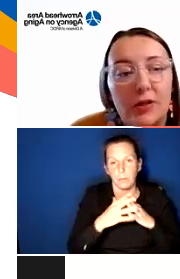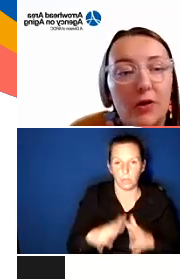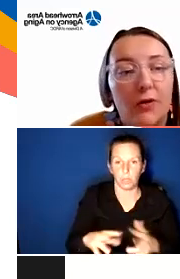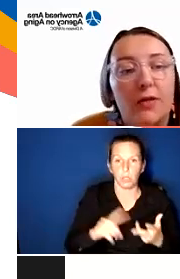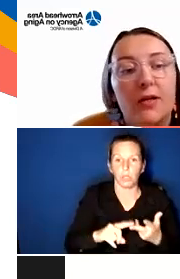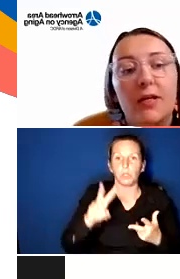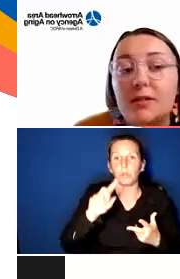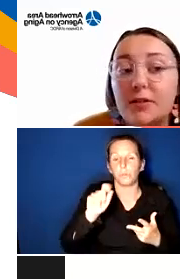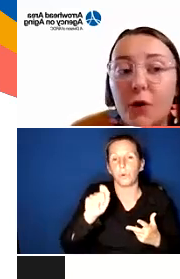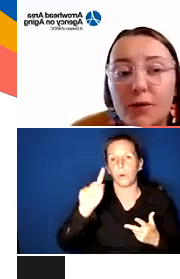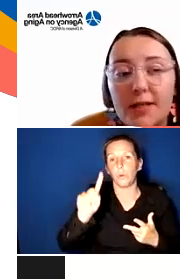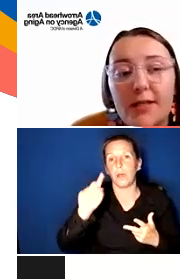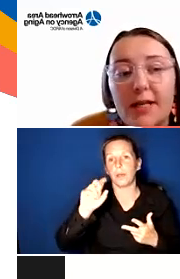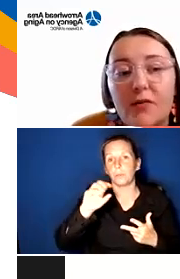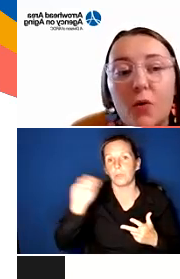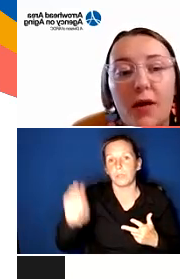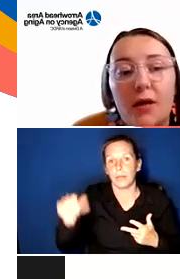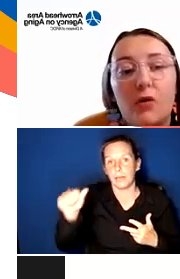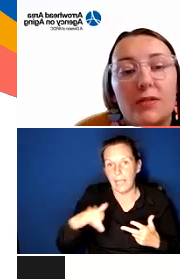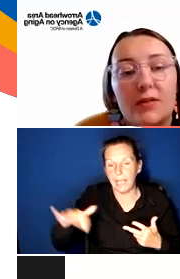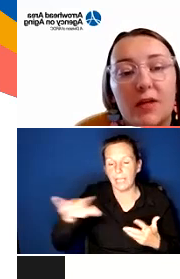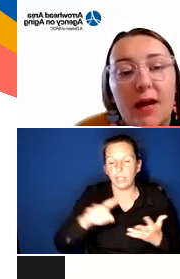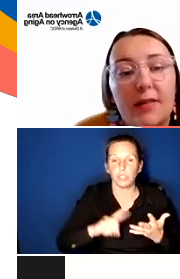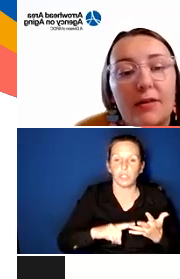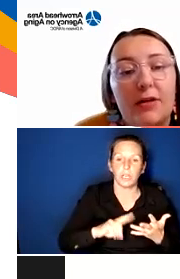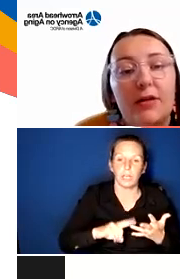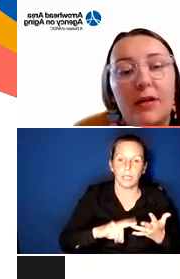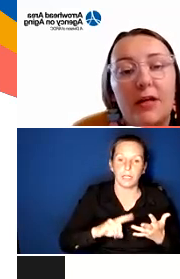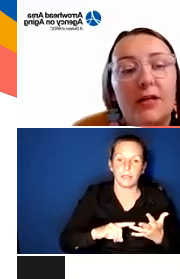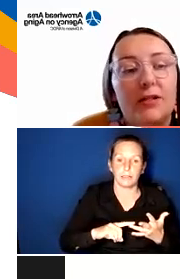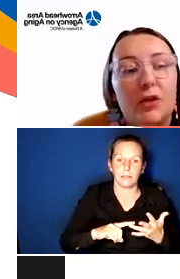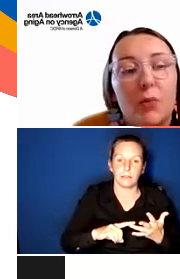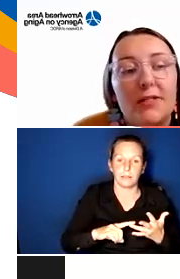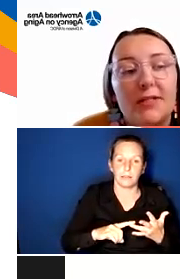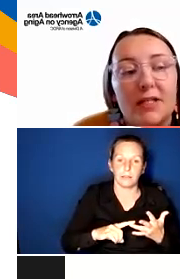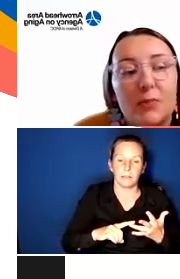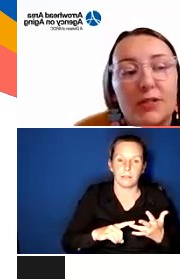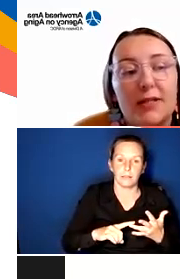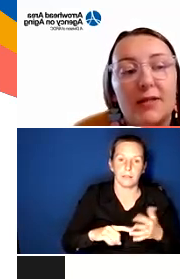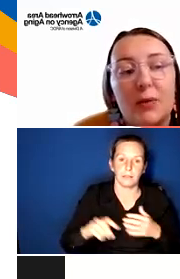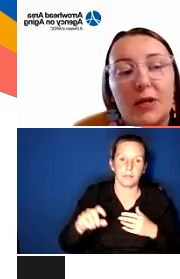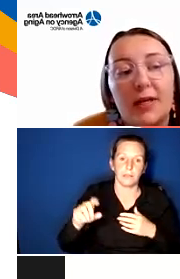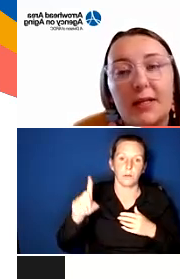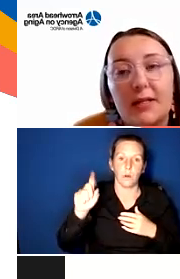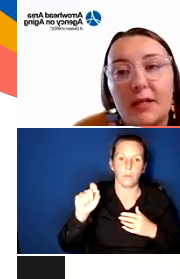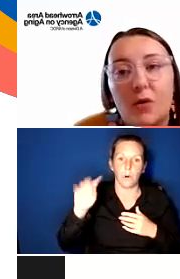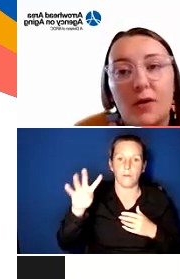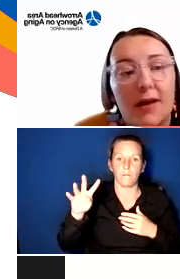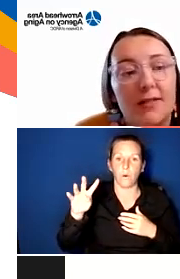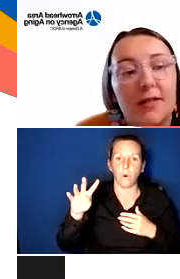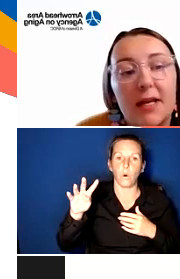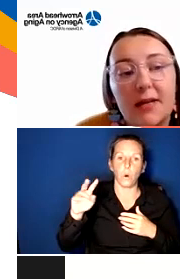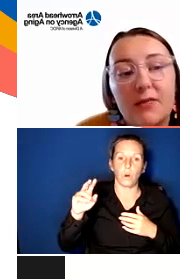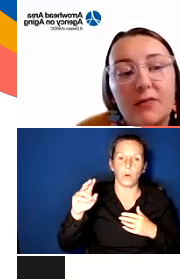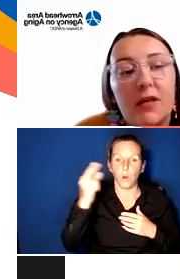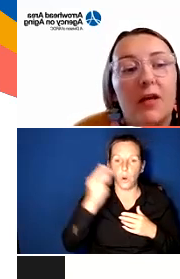Asian alone, 0% Native Hawaiian or Pacific Islander, 0.6% American Indian or